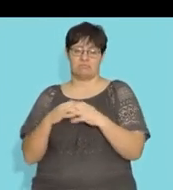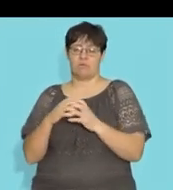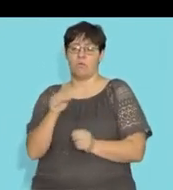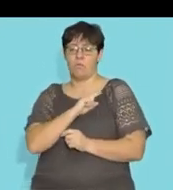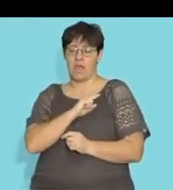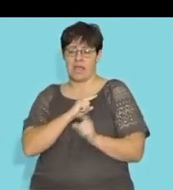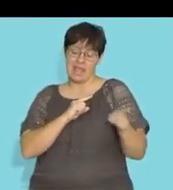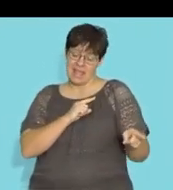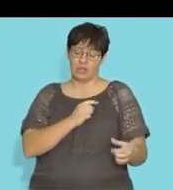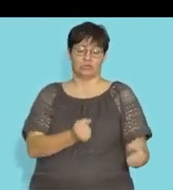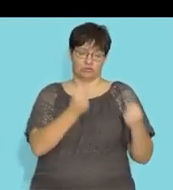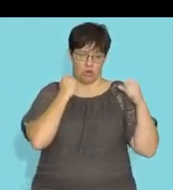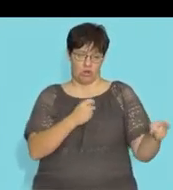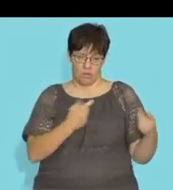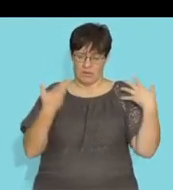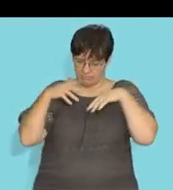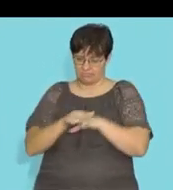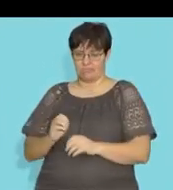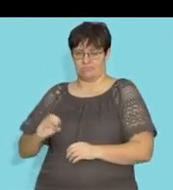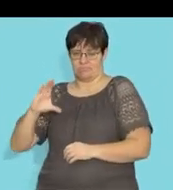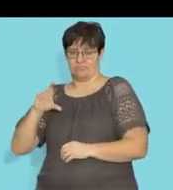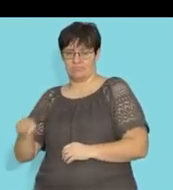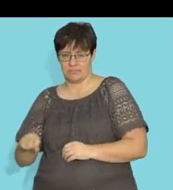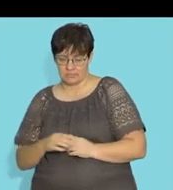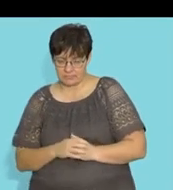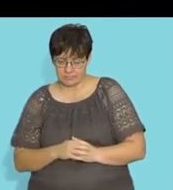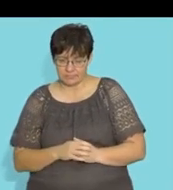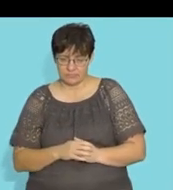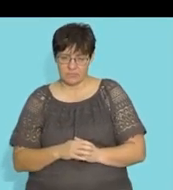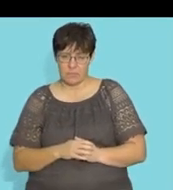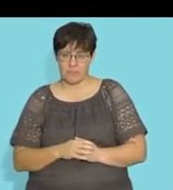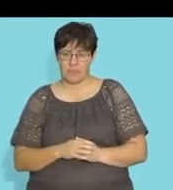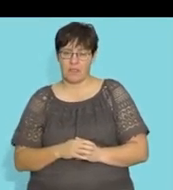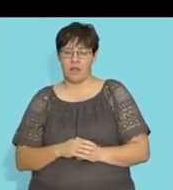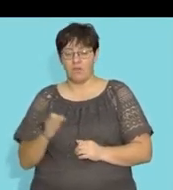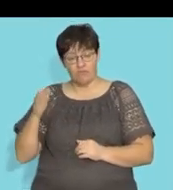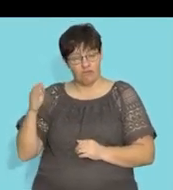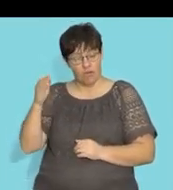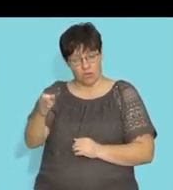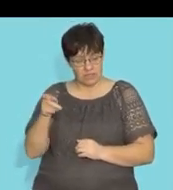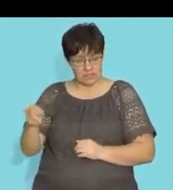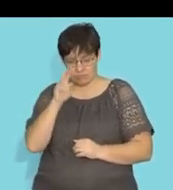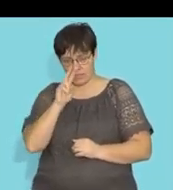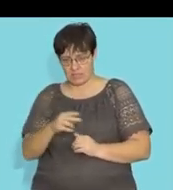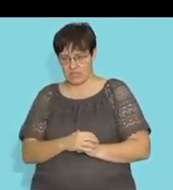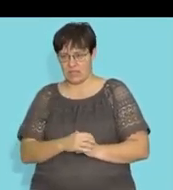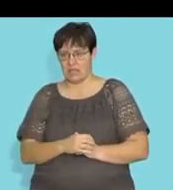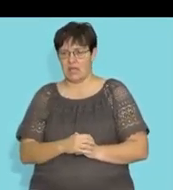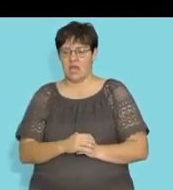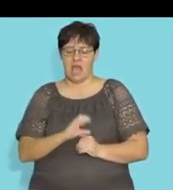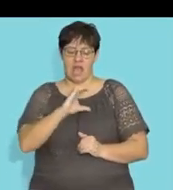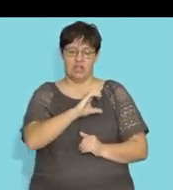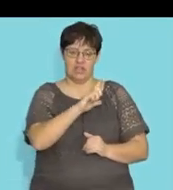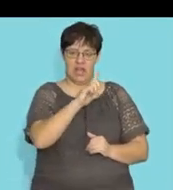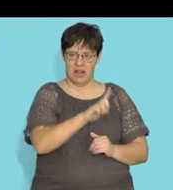formed because hydrochloric acid is a strong acid. So in the forward reaction, we can see that